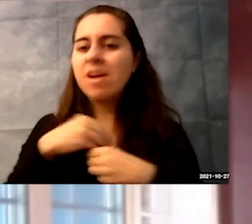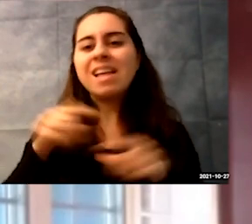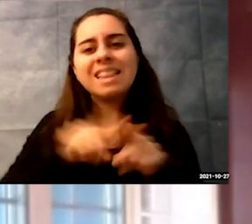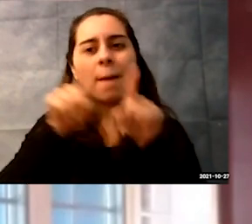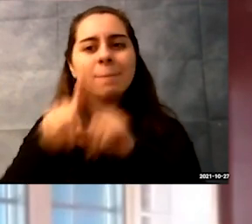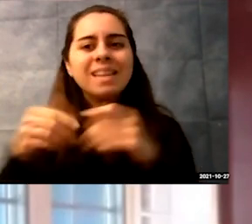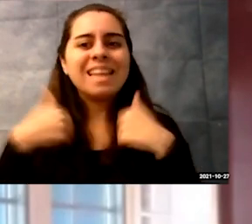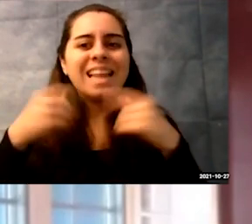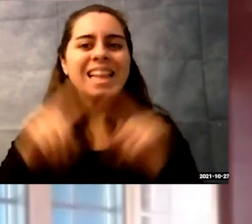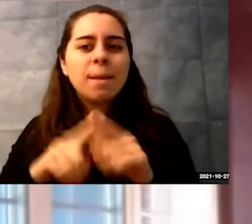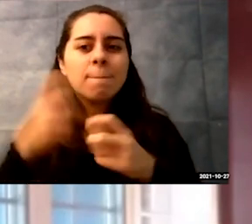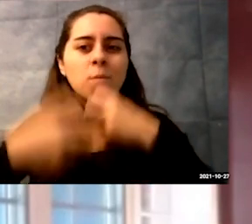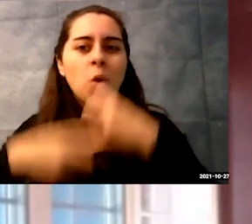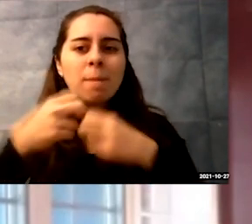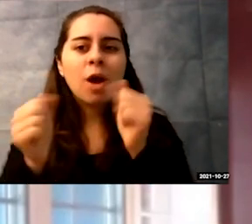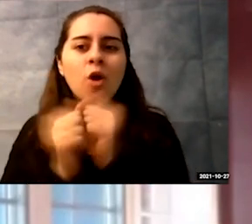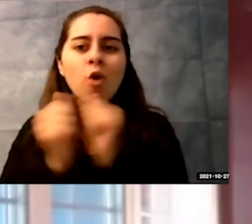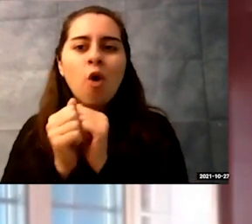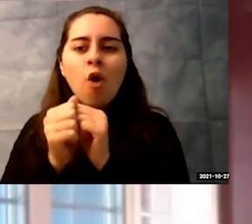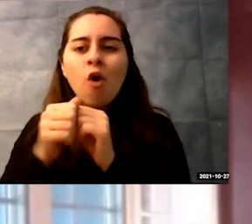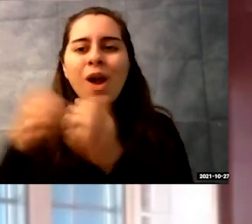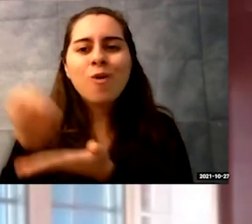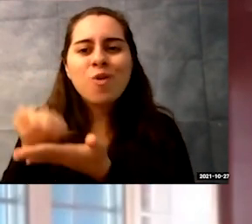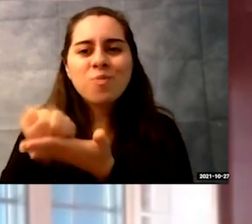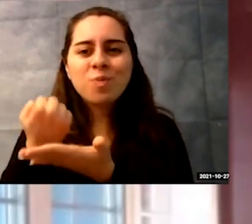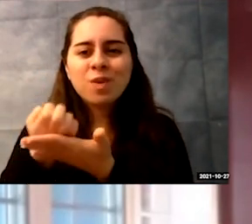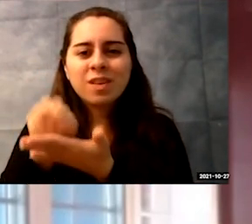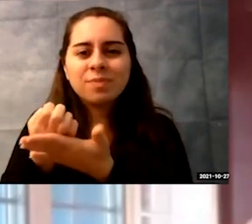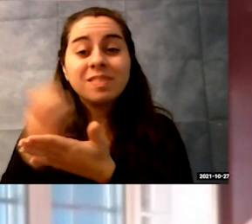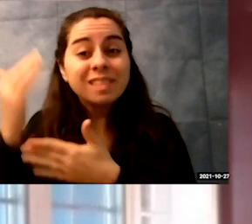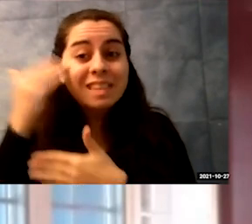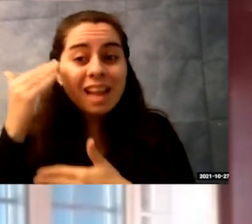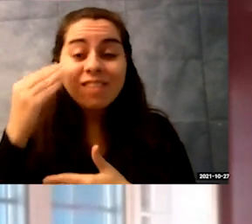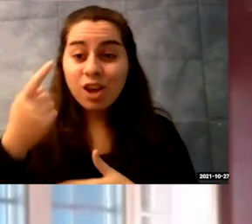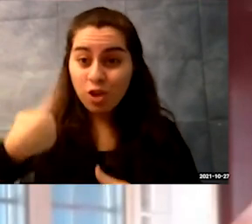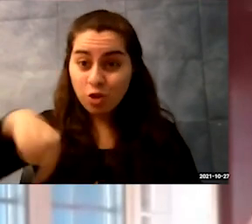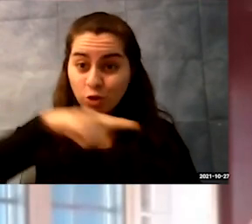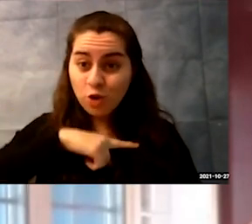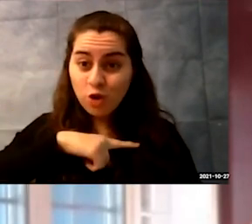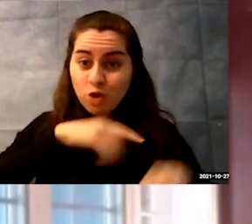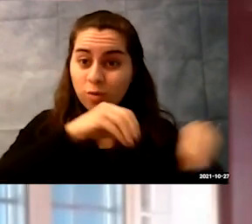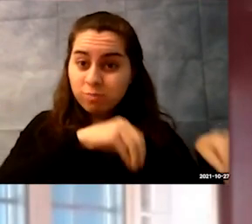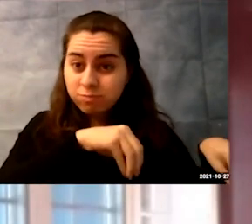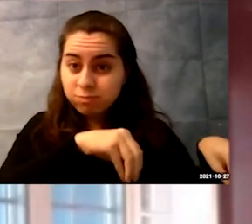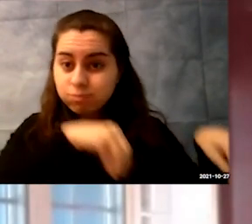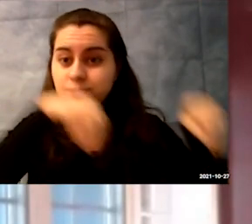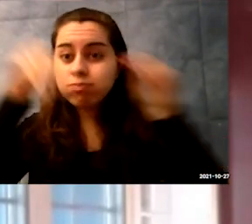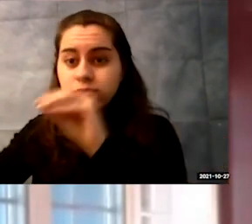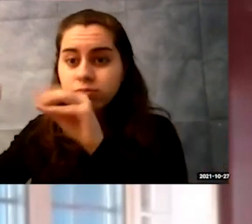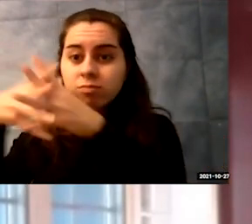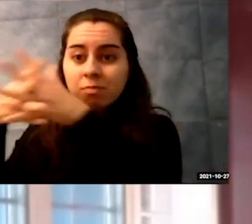that the Puerto Rican migration, we as the sons and daughters of the migrants of the